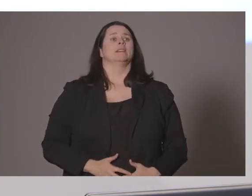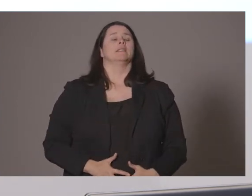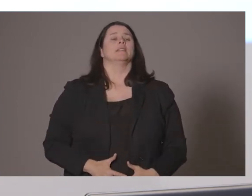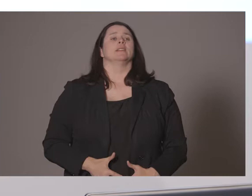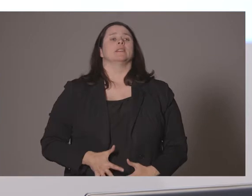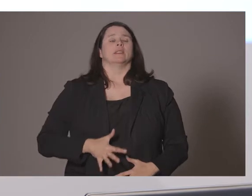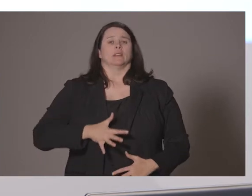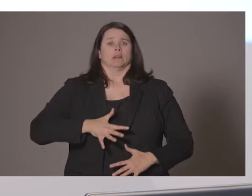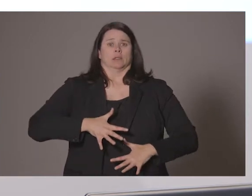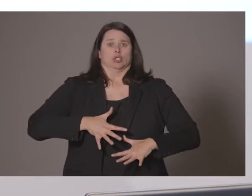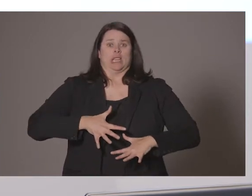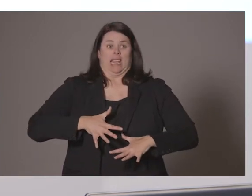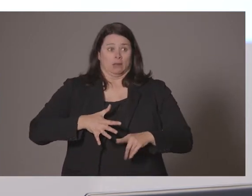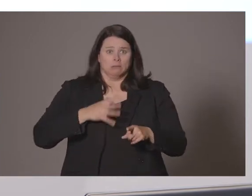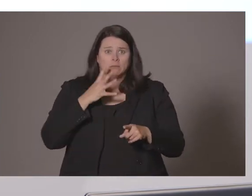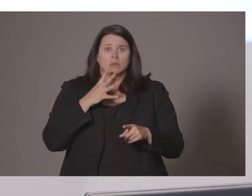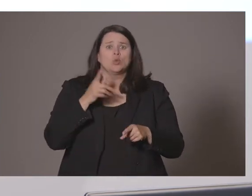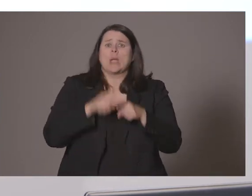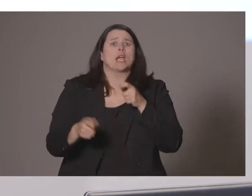Yeah.